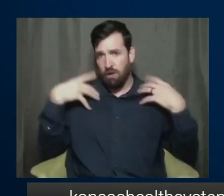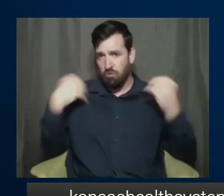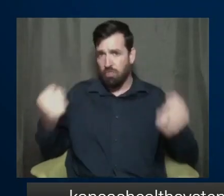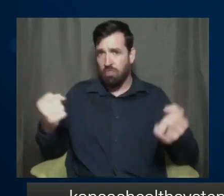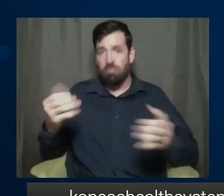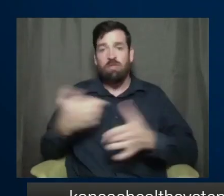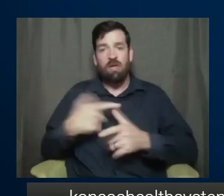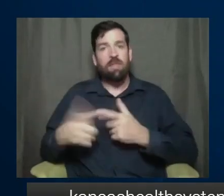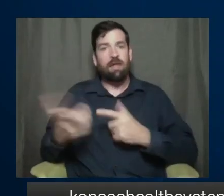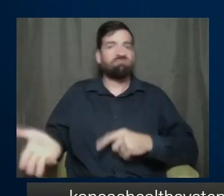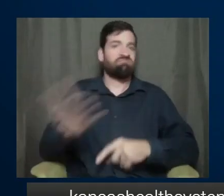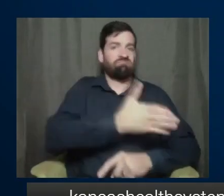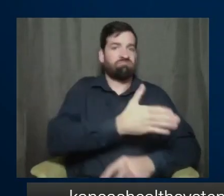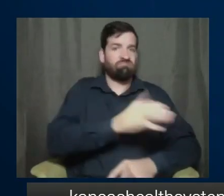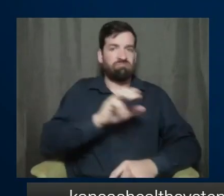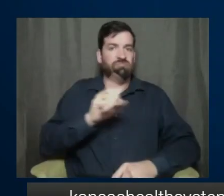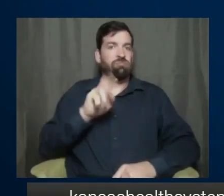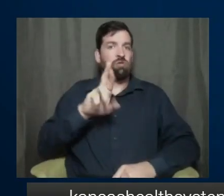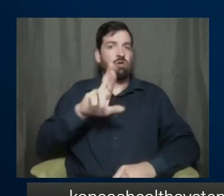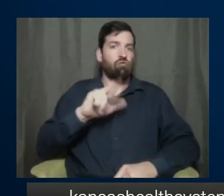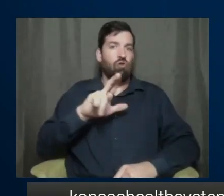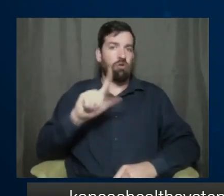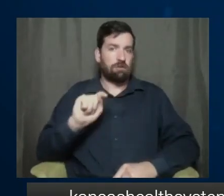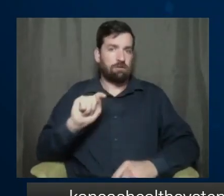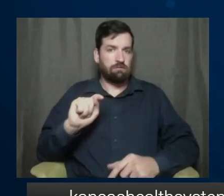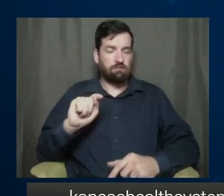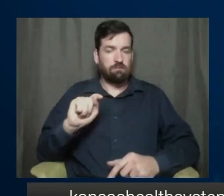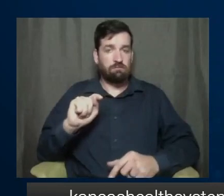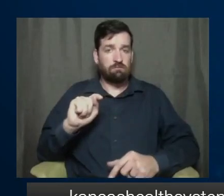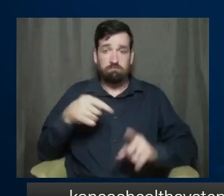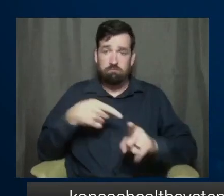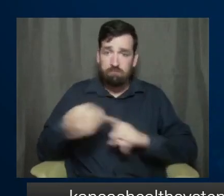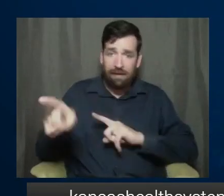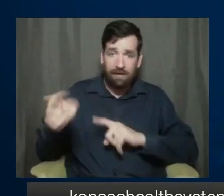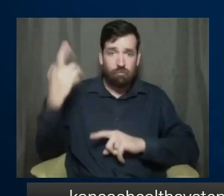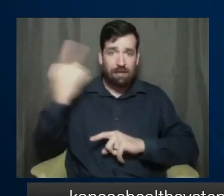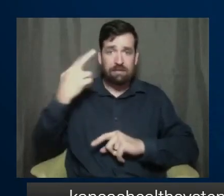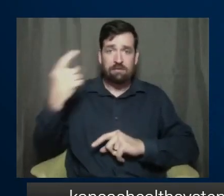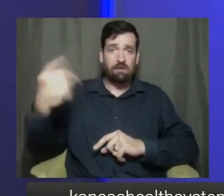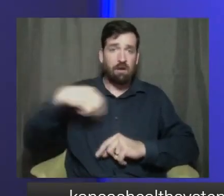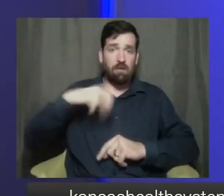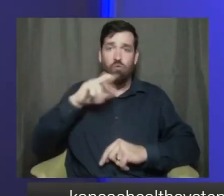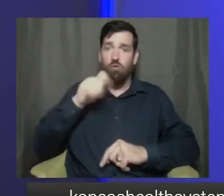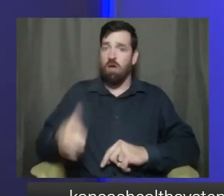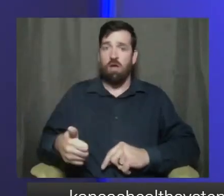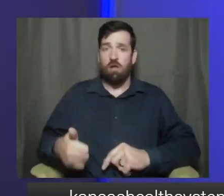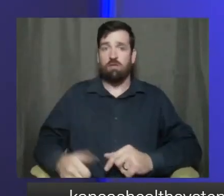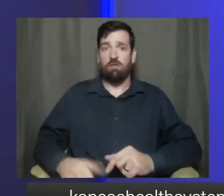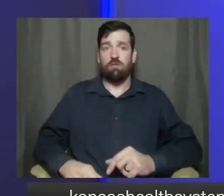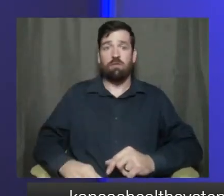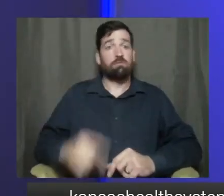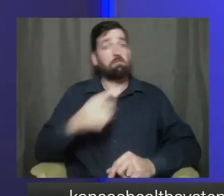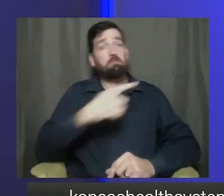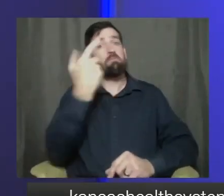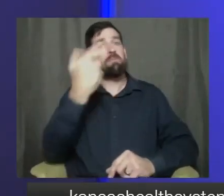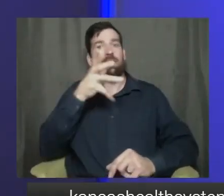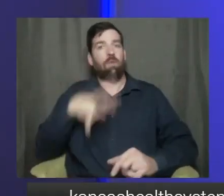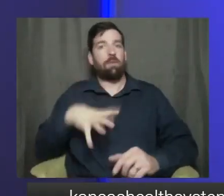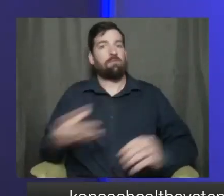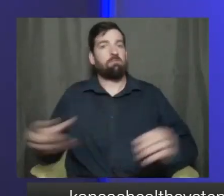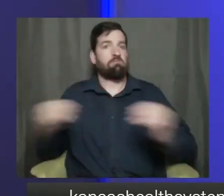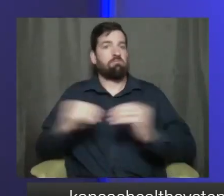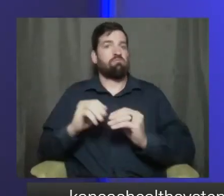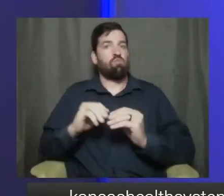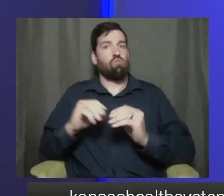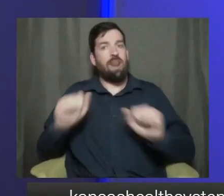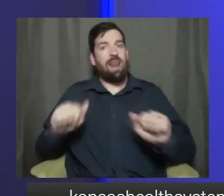bringing that topic up, whether it's the main reason someone comes in or not. So Black women are more likely to experience mental health or perinatal